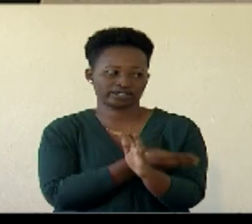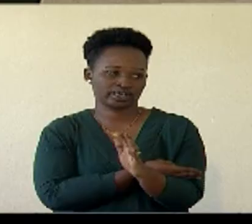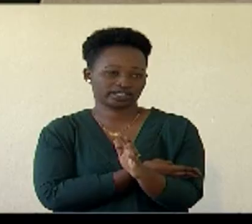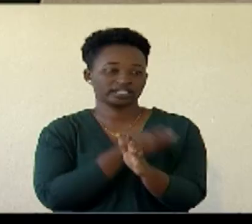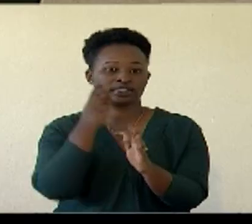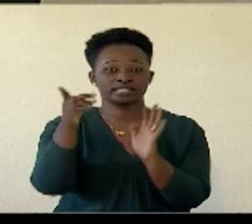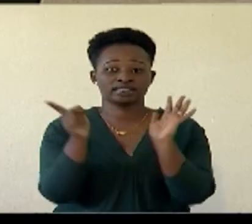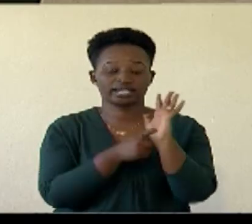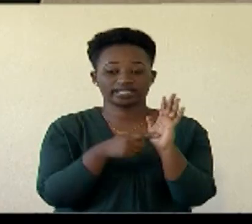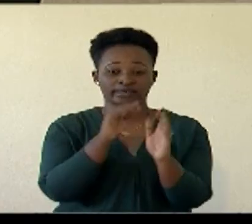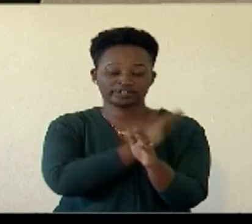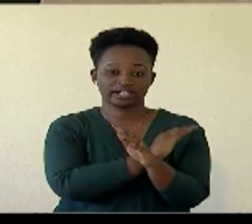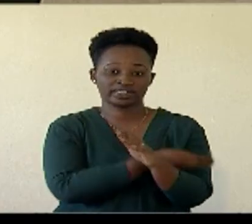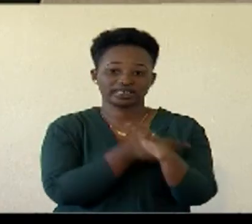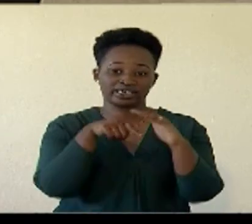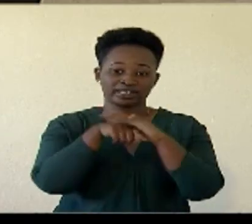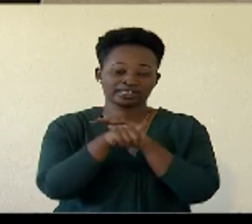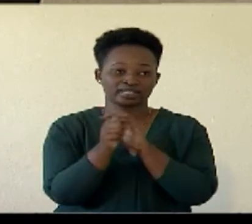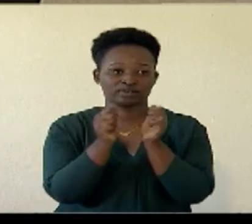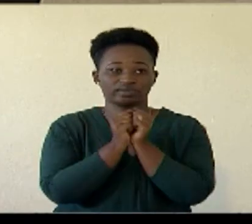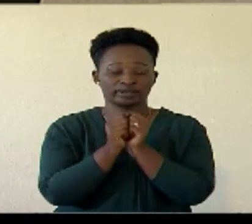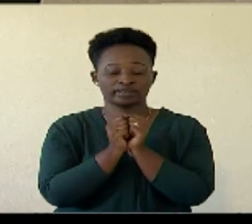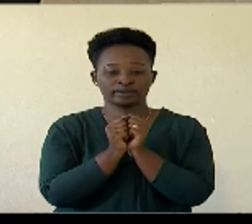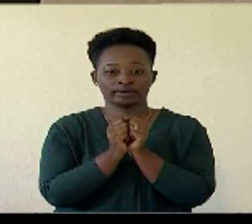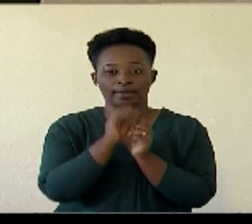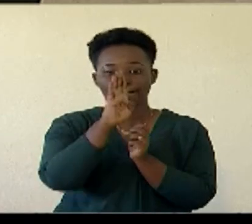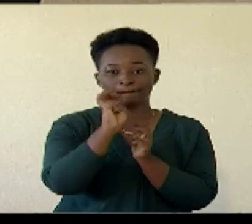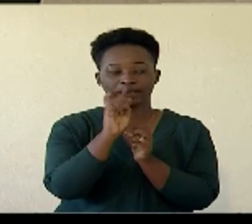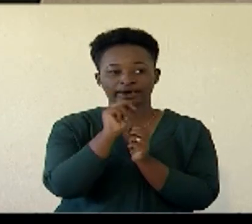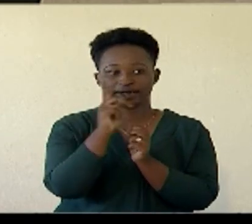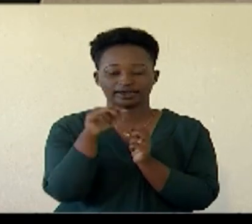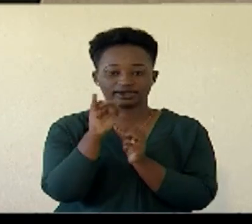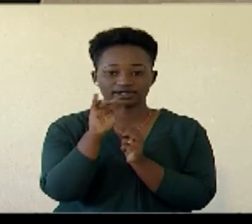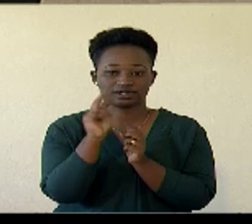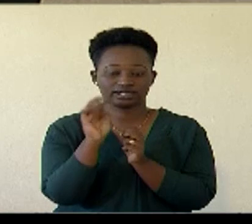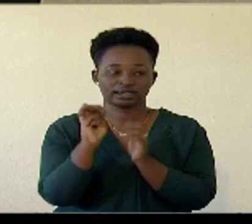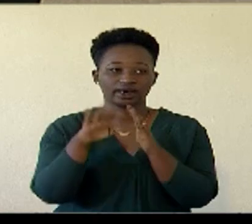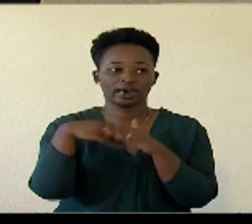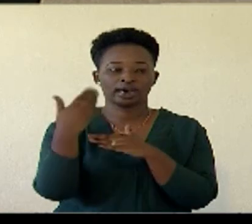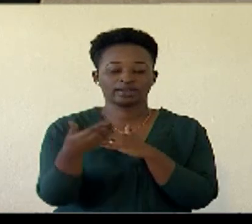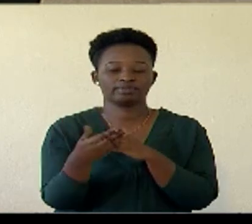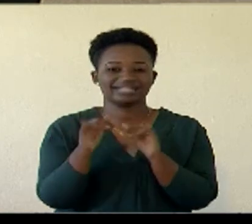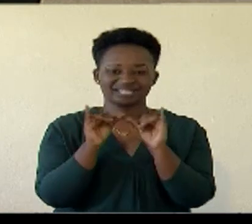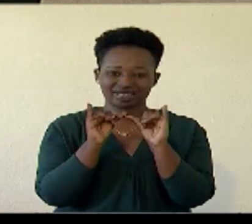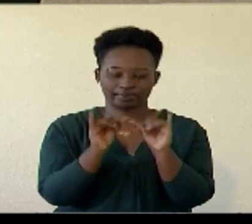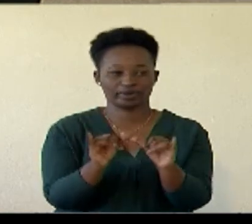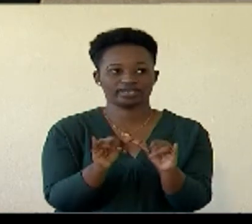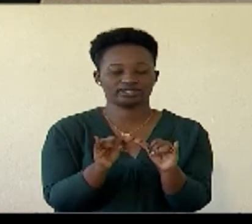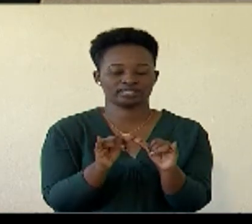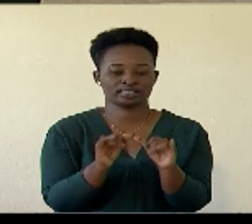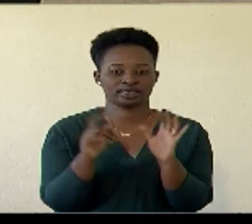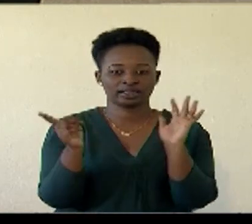this negative charge enters within enters the benzene ring, and therefore stabilizes